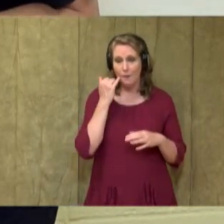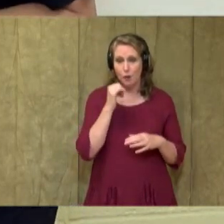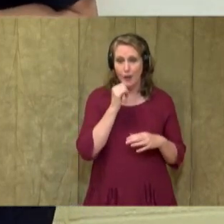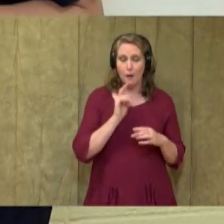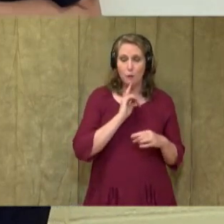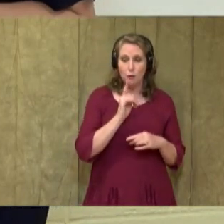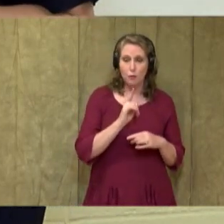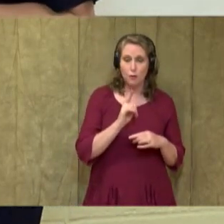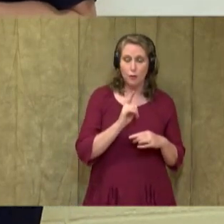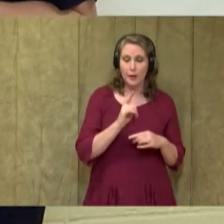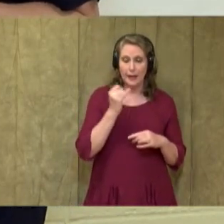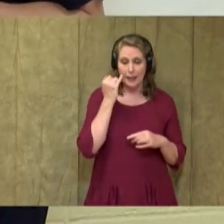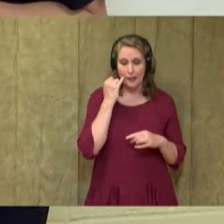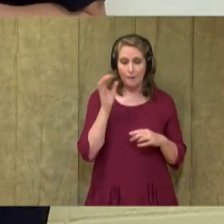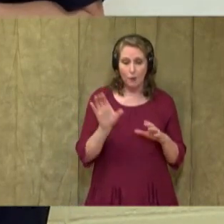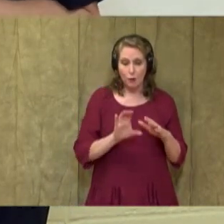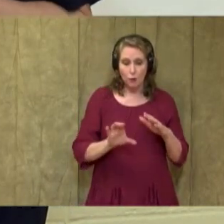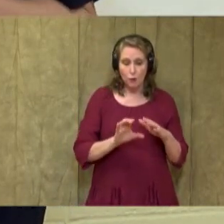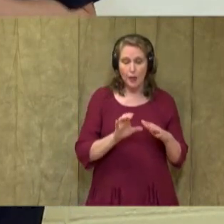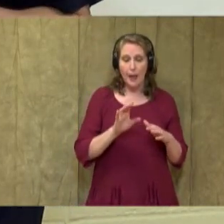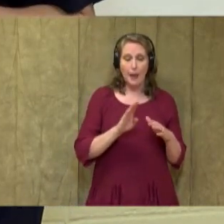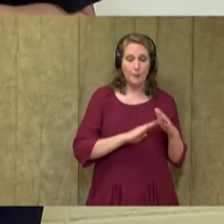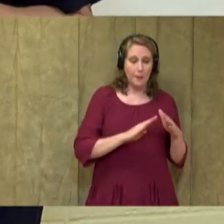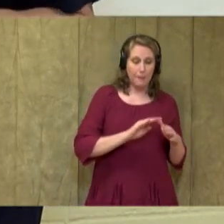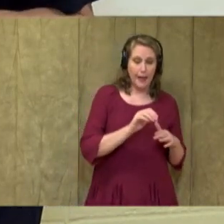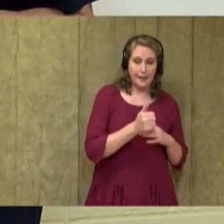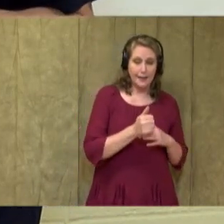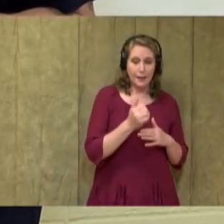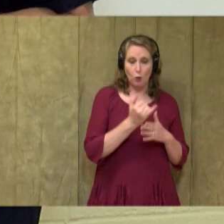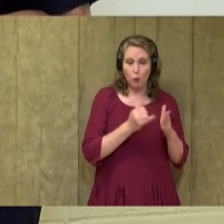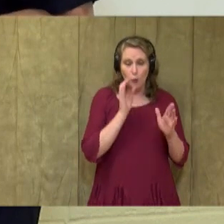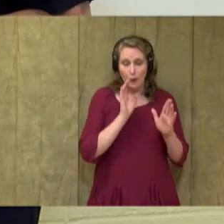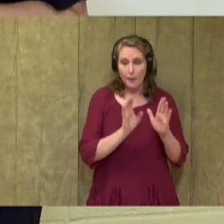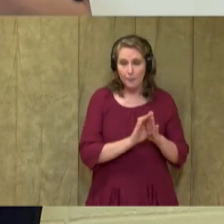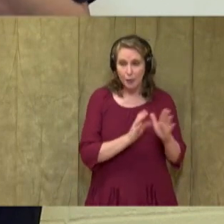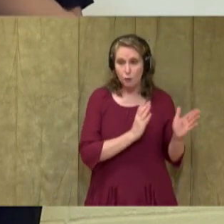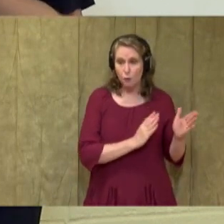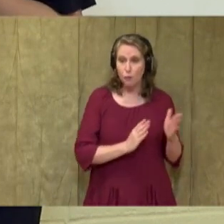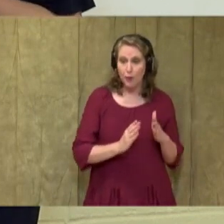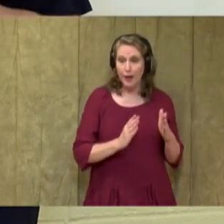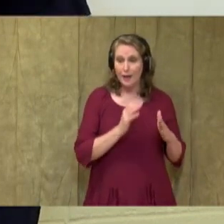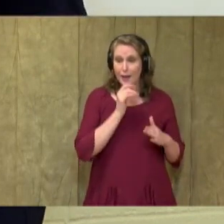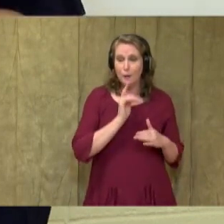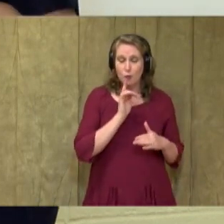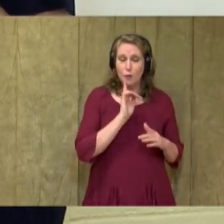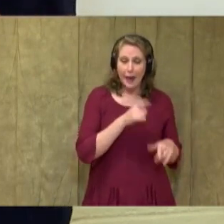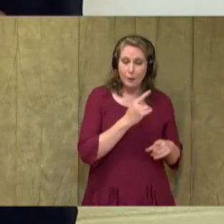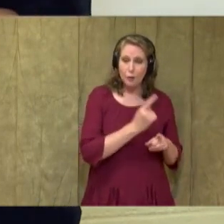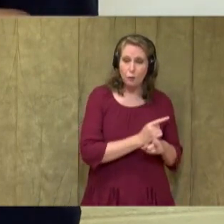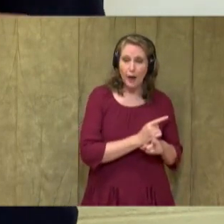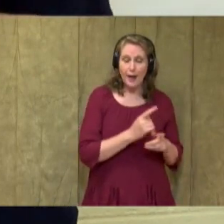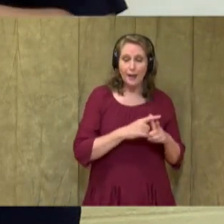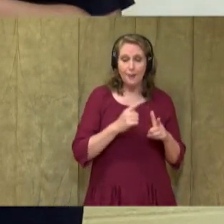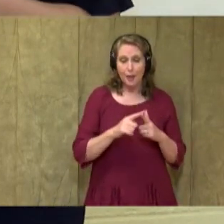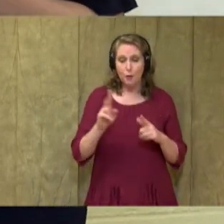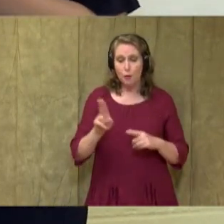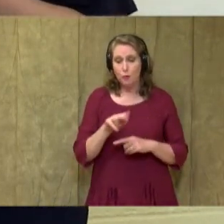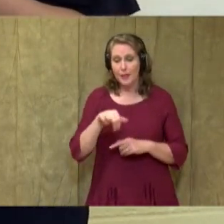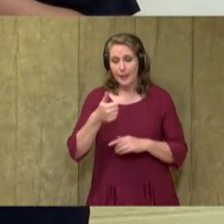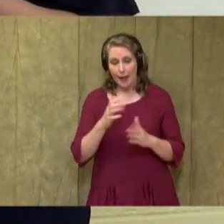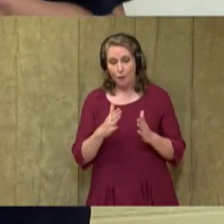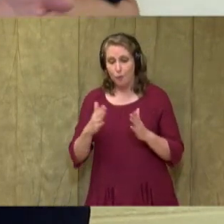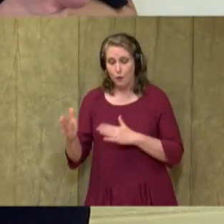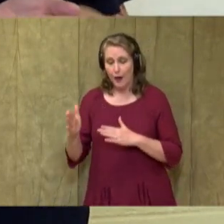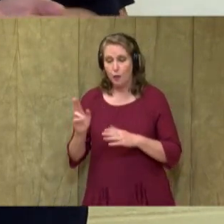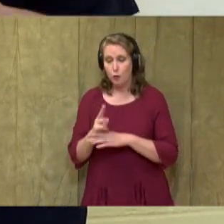sure about, if you do the base 10 strategy or the draw a quick picture strategy and you're not sure about your answer, well, you could go in and do an open